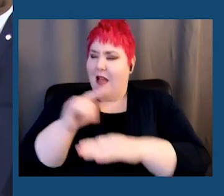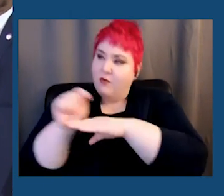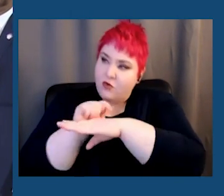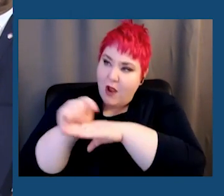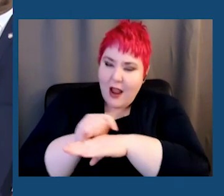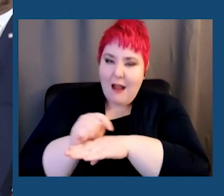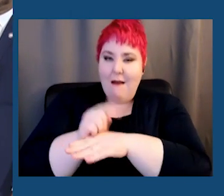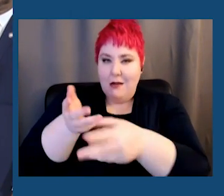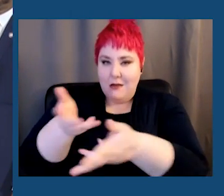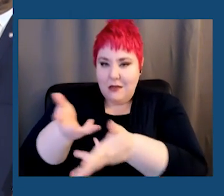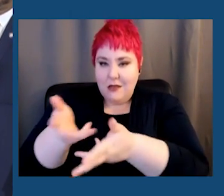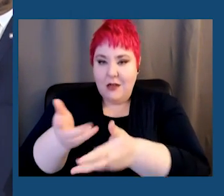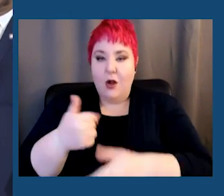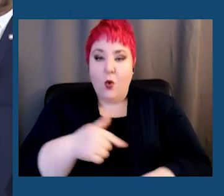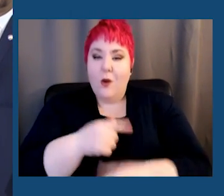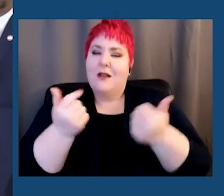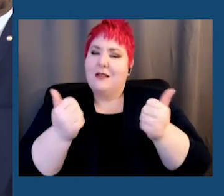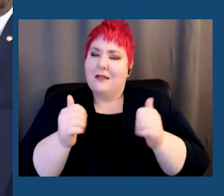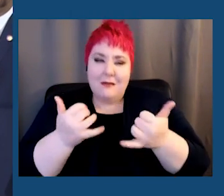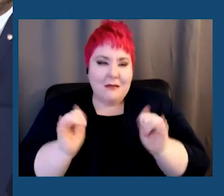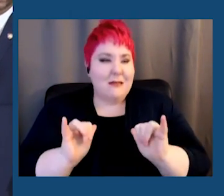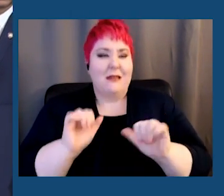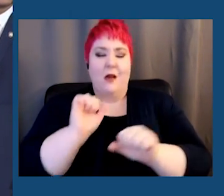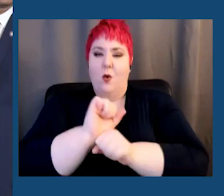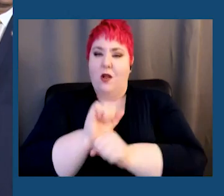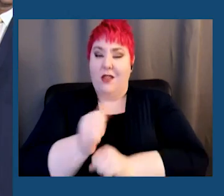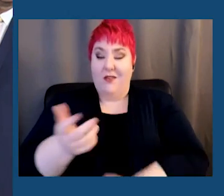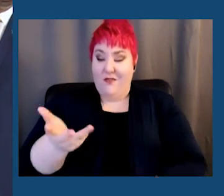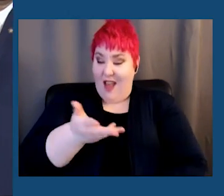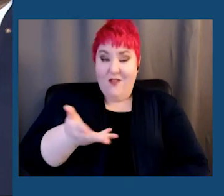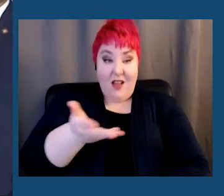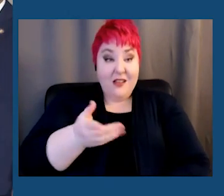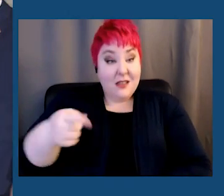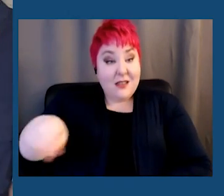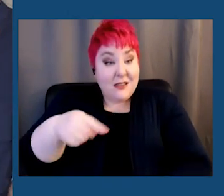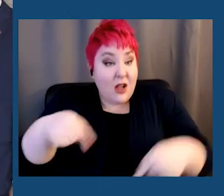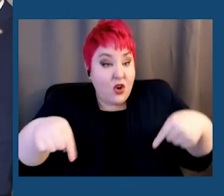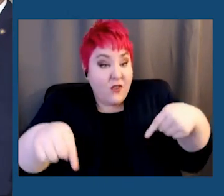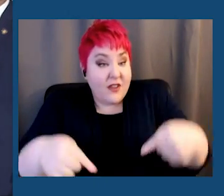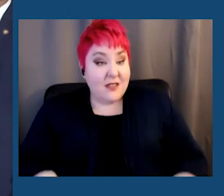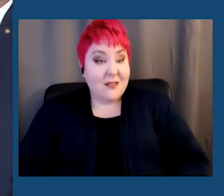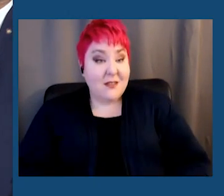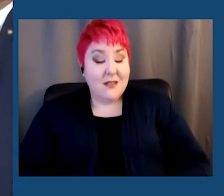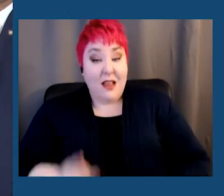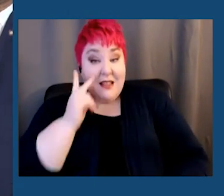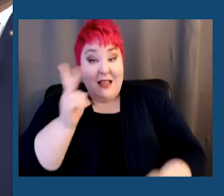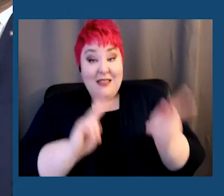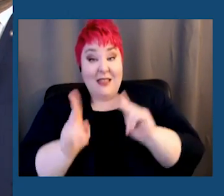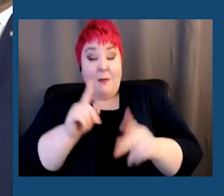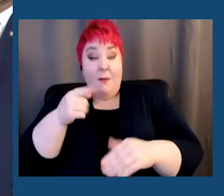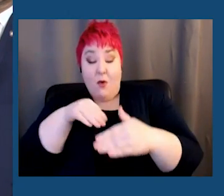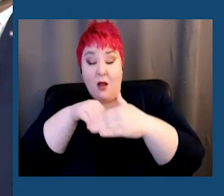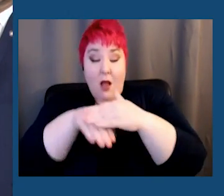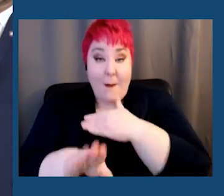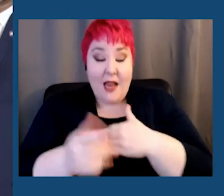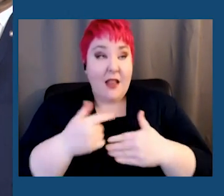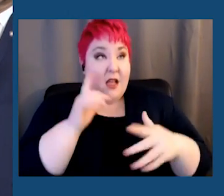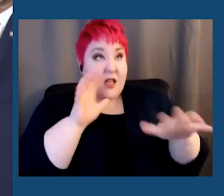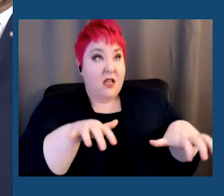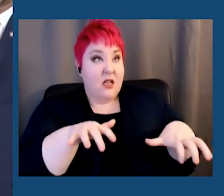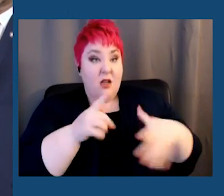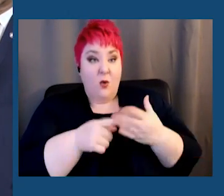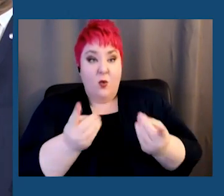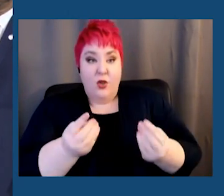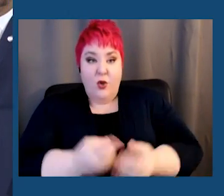women working in a women's retail store. There are 5 of us, and they're nervous. They see some people walk in, and they immediately don't know what to do. Of course,